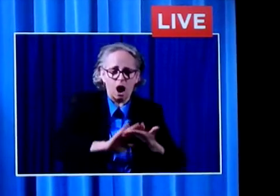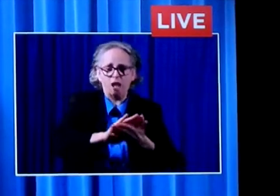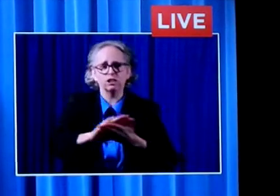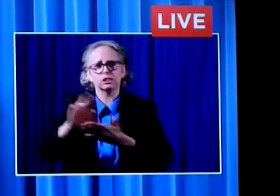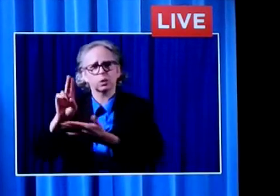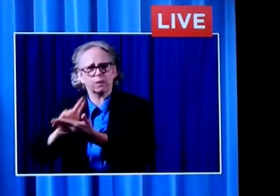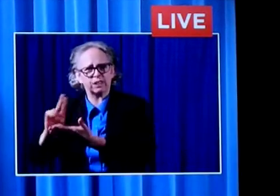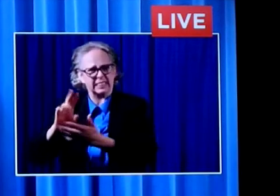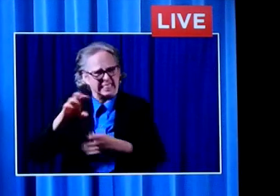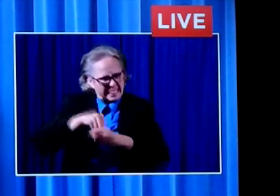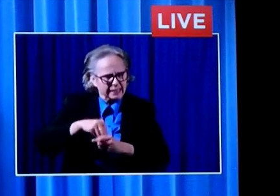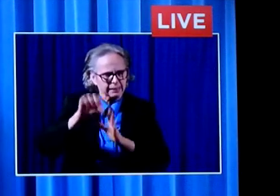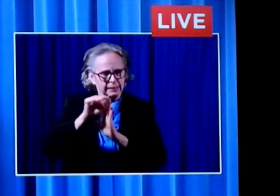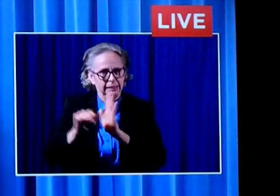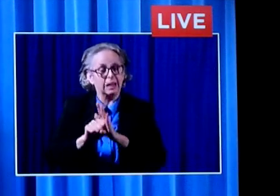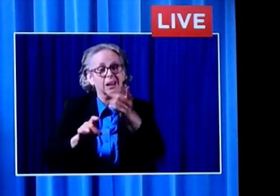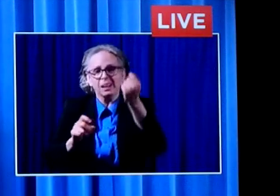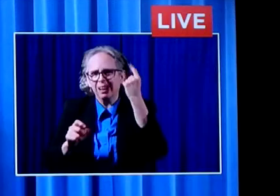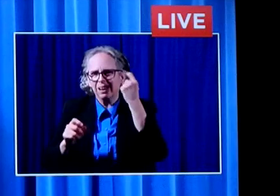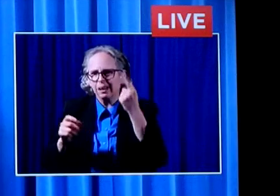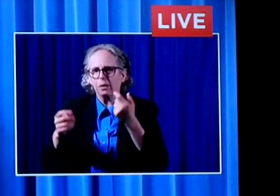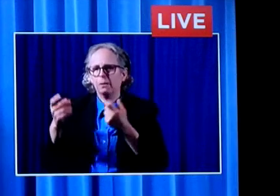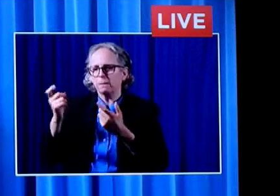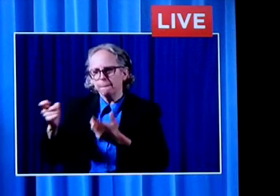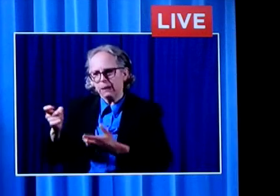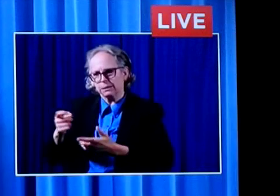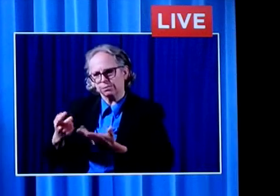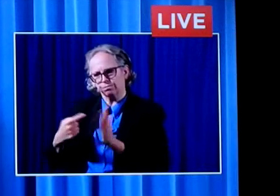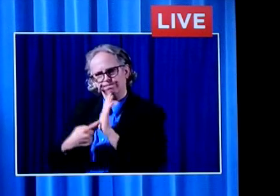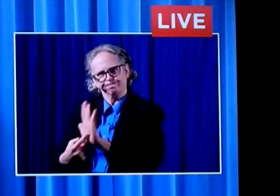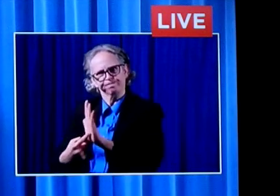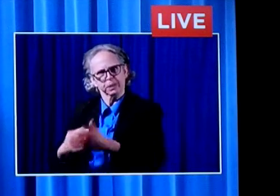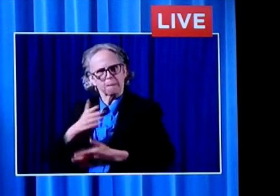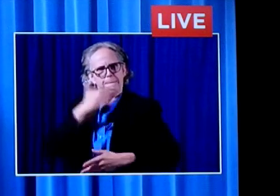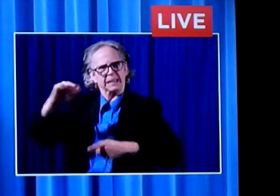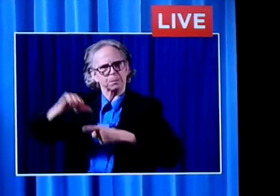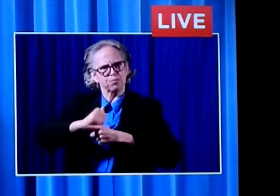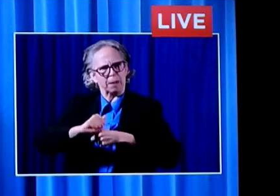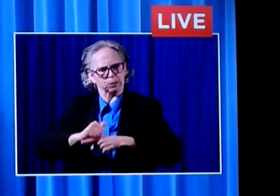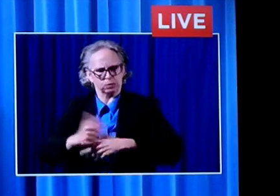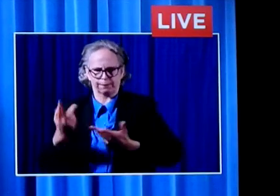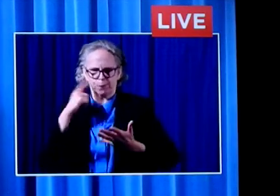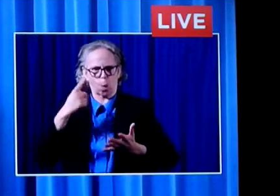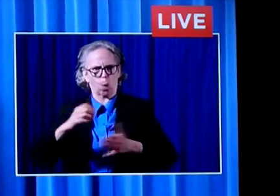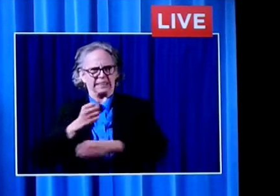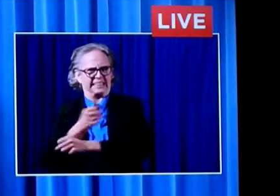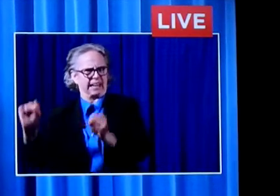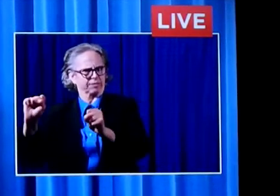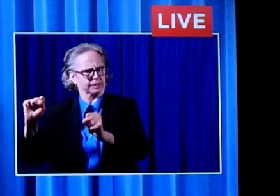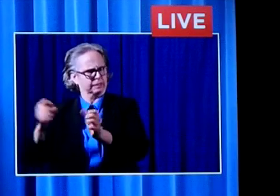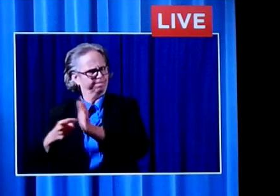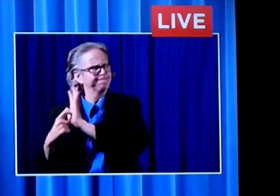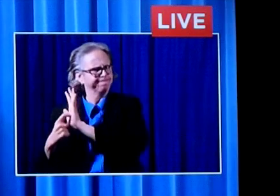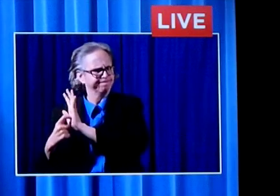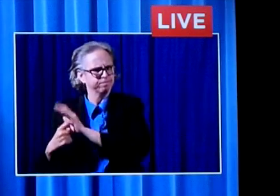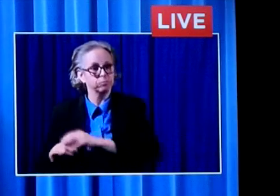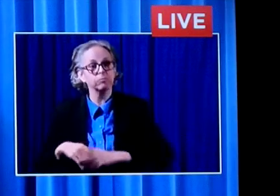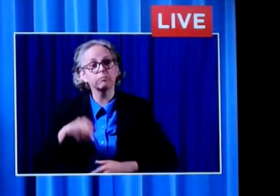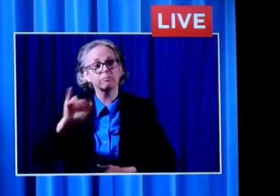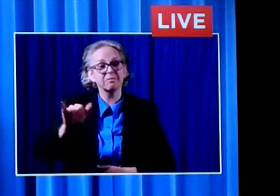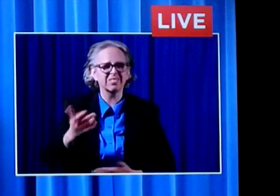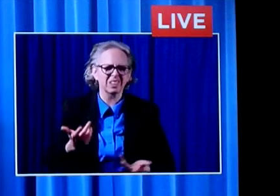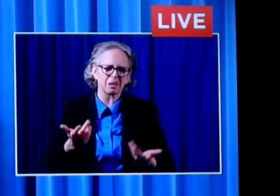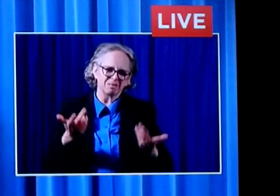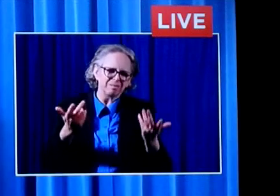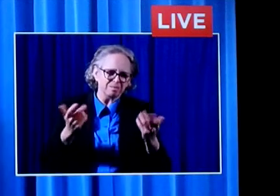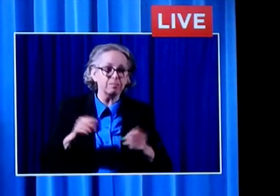further enhance those standards. By implementing these minimum requirements and implementing best practices, our higher